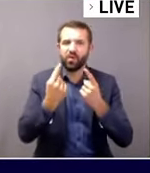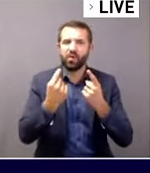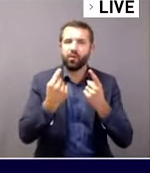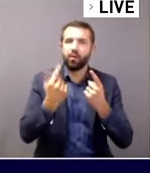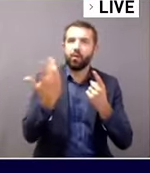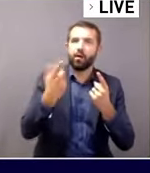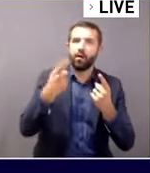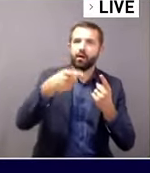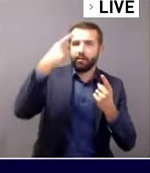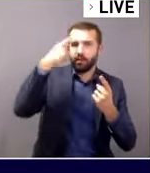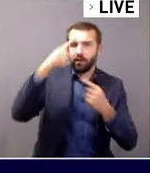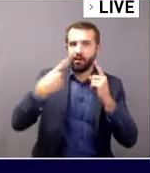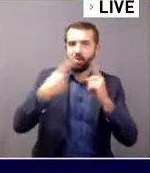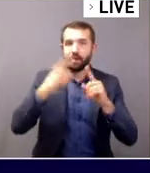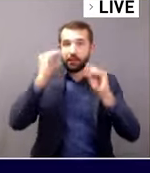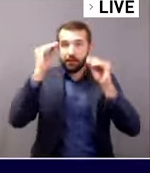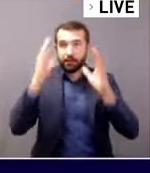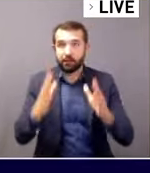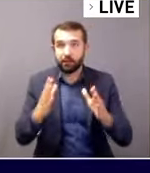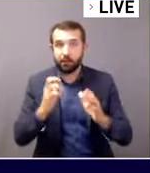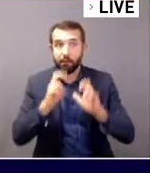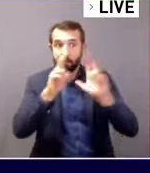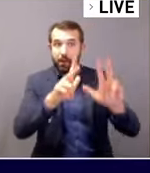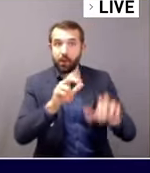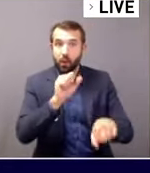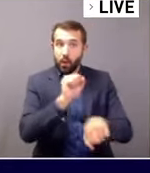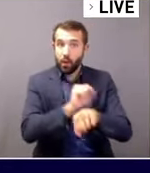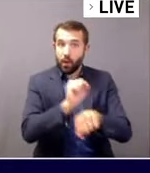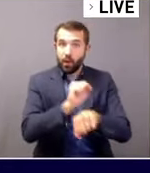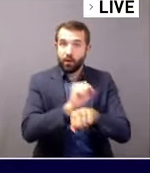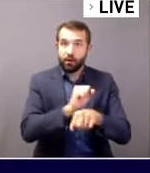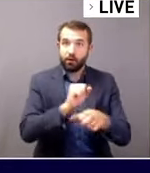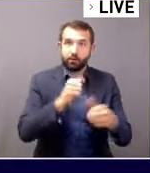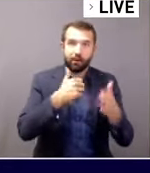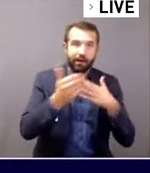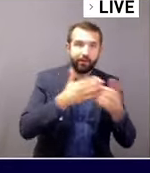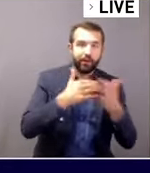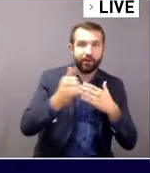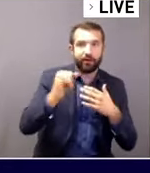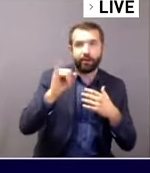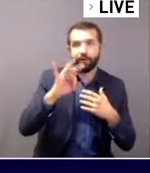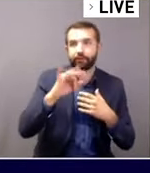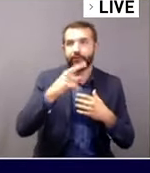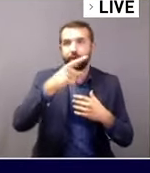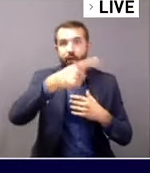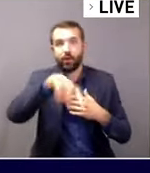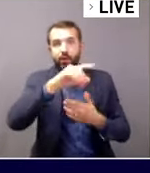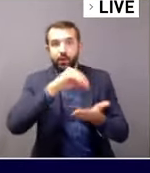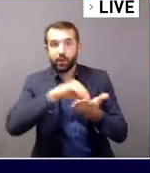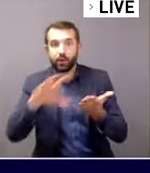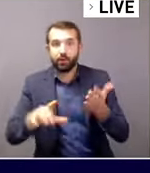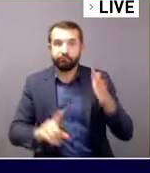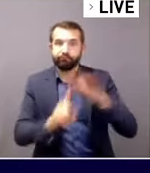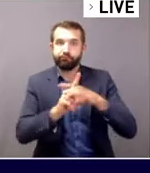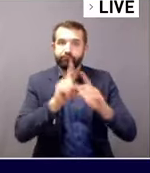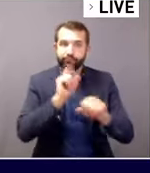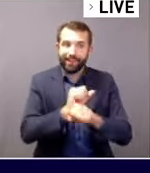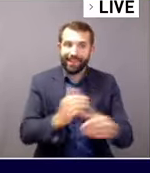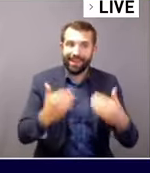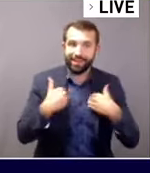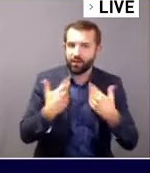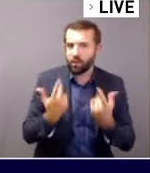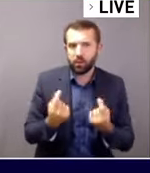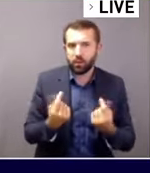Sure. So Evan, it is a draft document. We put it out there for the very purpose that for the discussions that we're having right